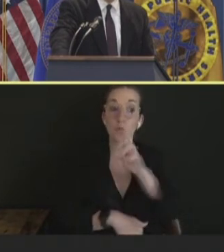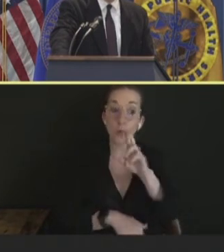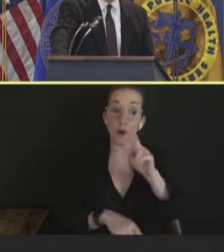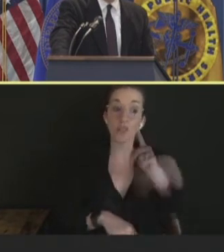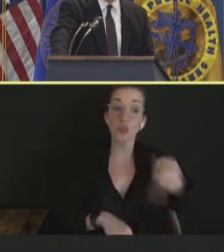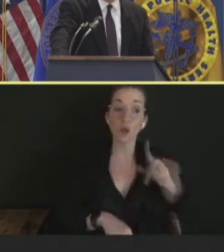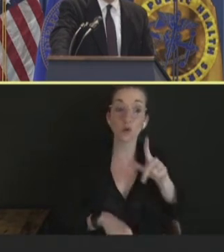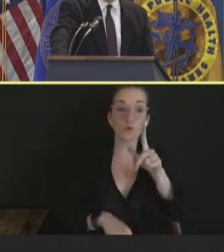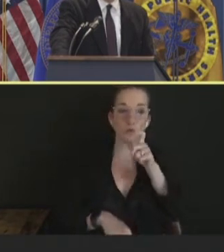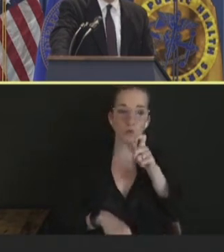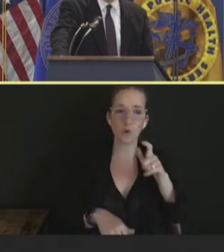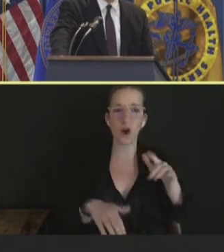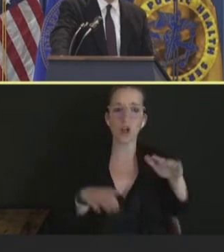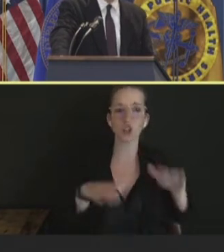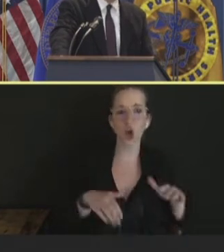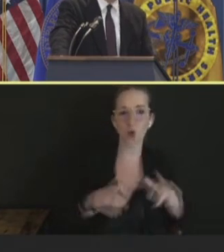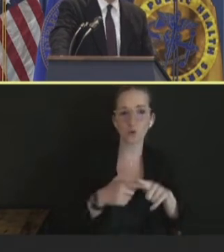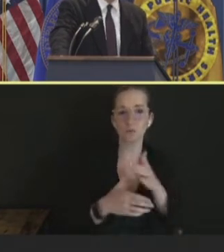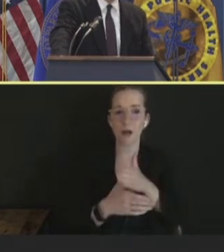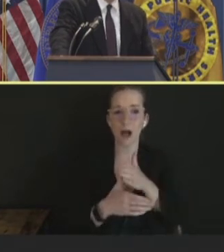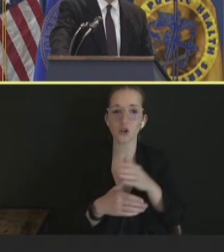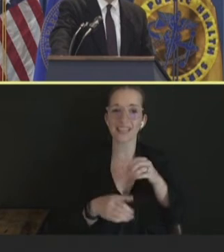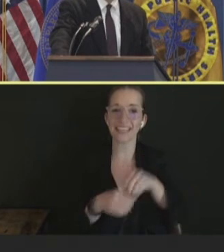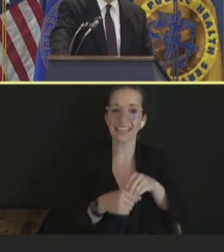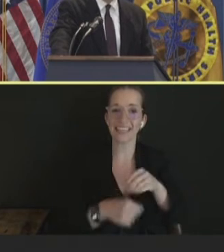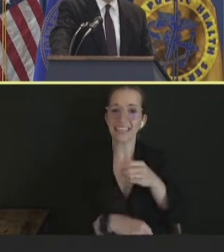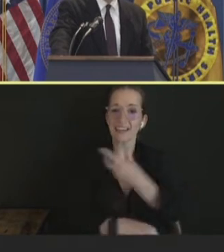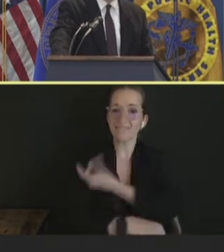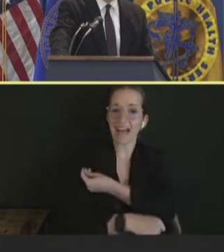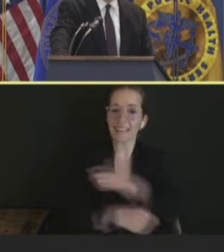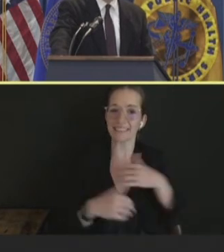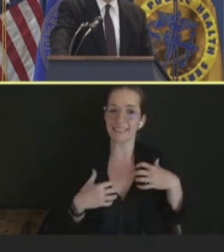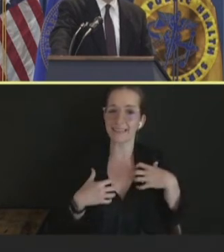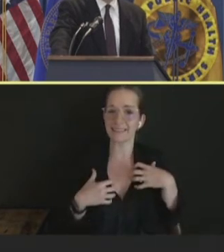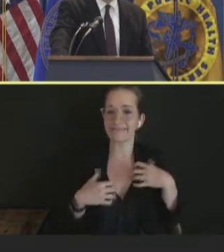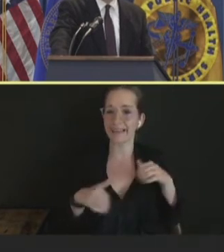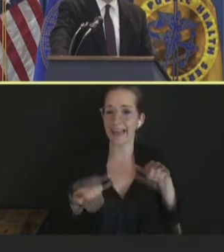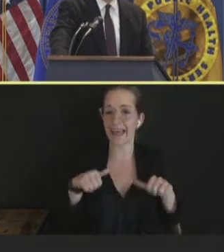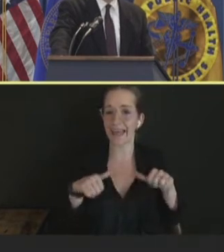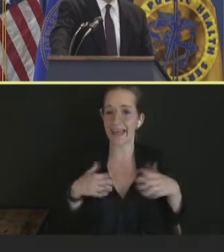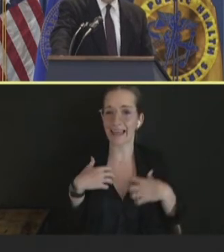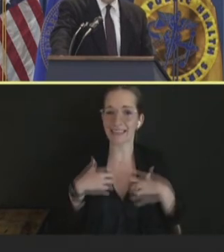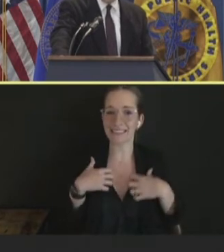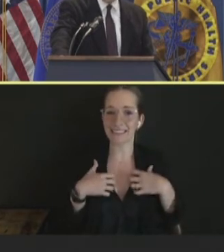There's a great deal of research, as I mentioned, that's being done. Because it's all being done by different groups and